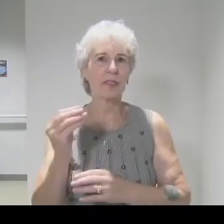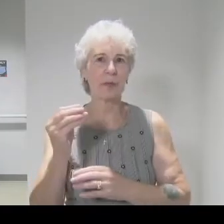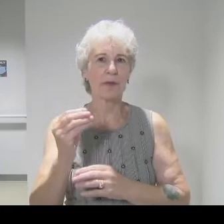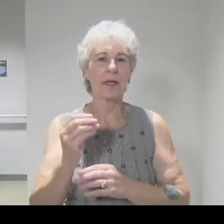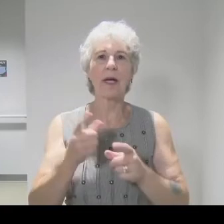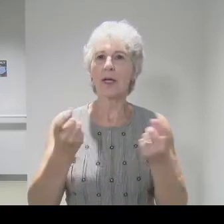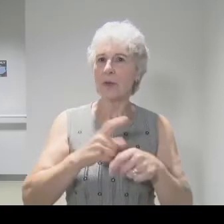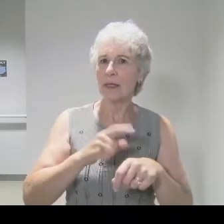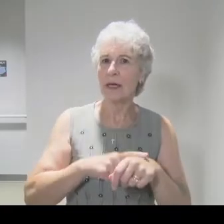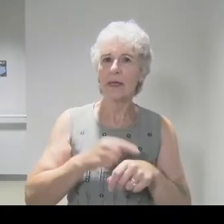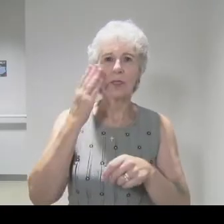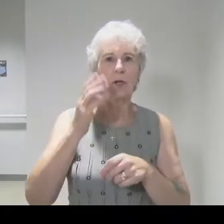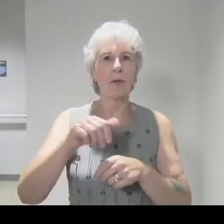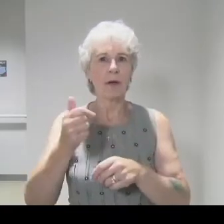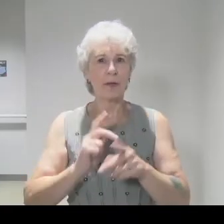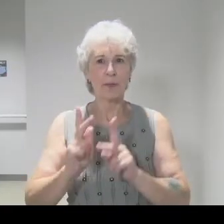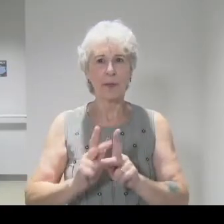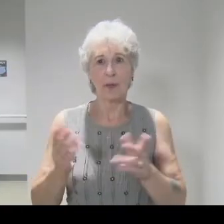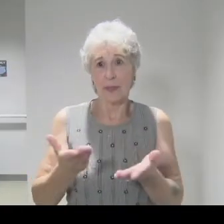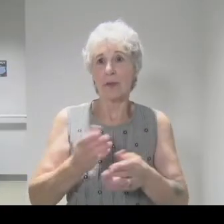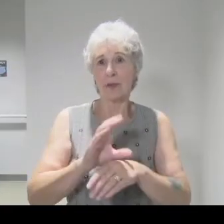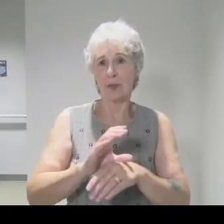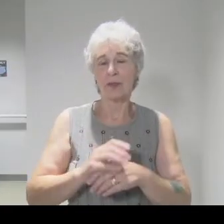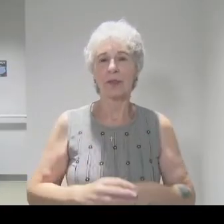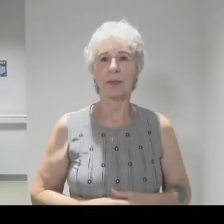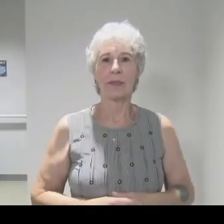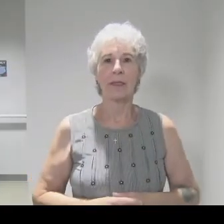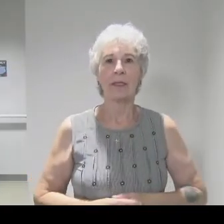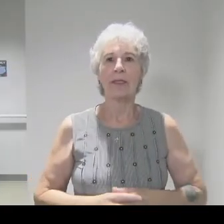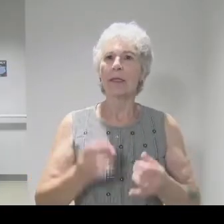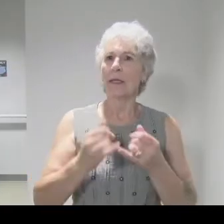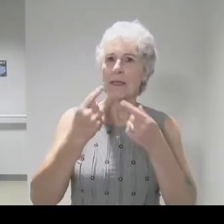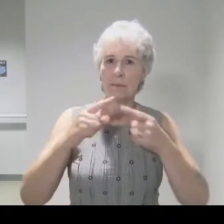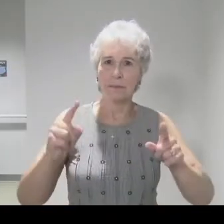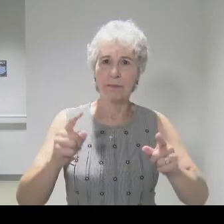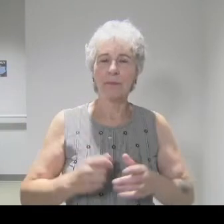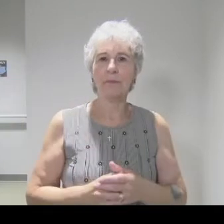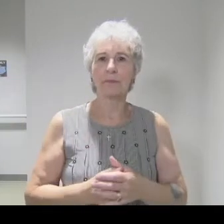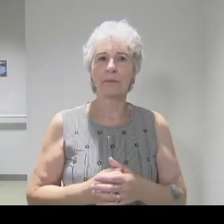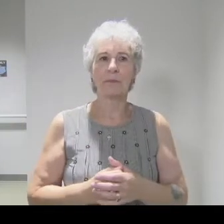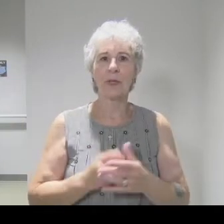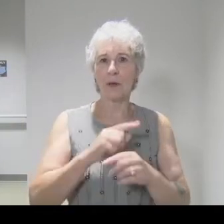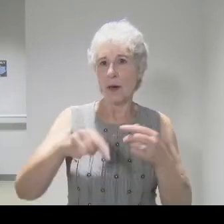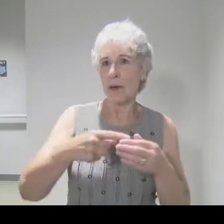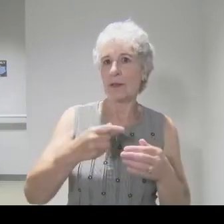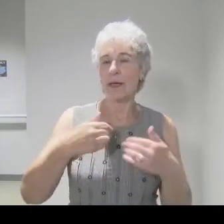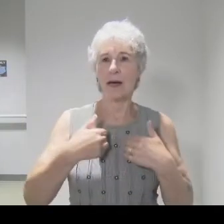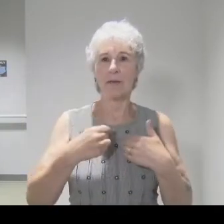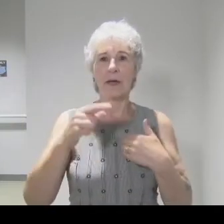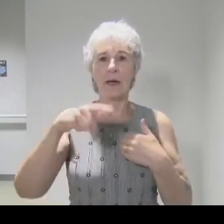time to get to know other people in the church as well. Last announcement is this. Let me preface it by saying we're about to have a